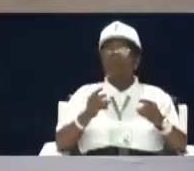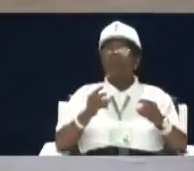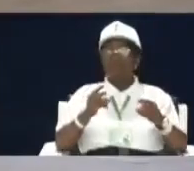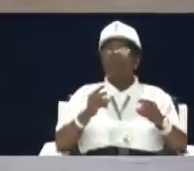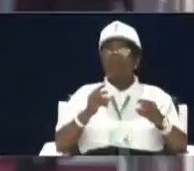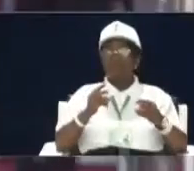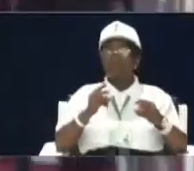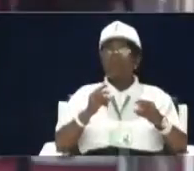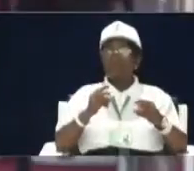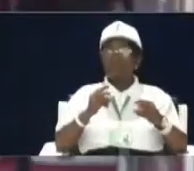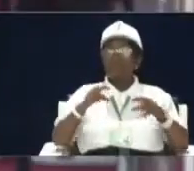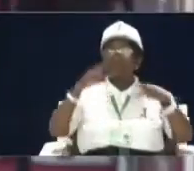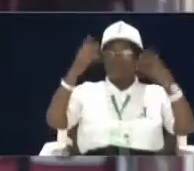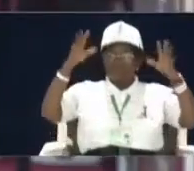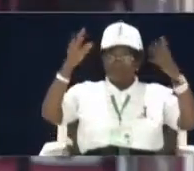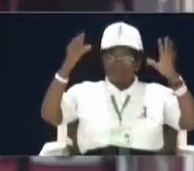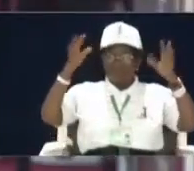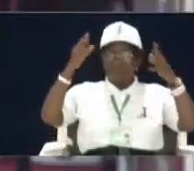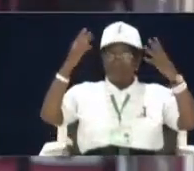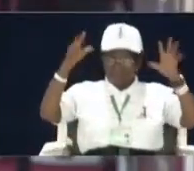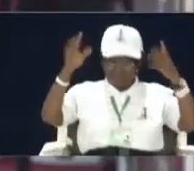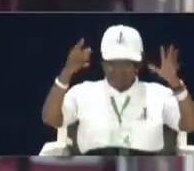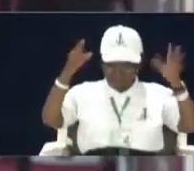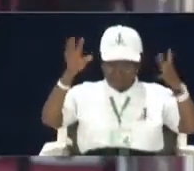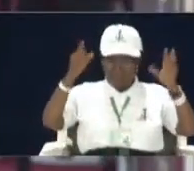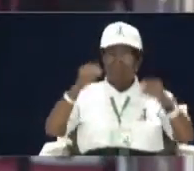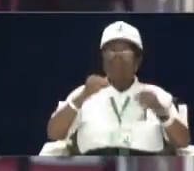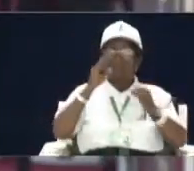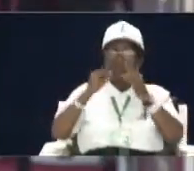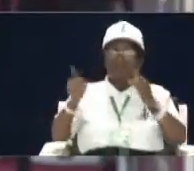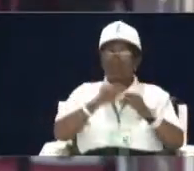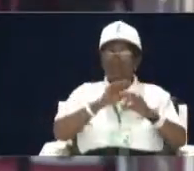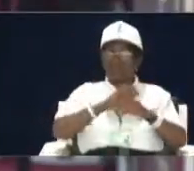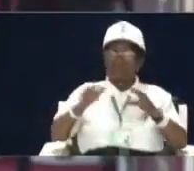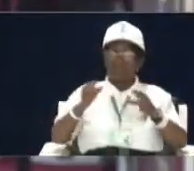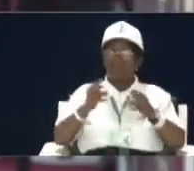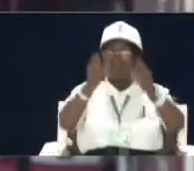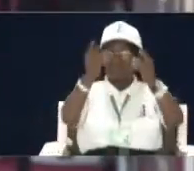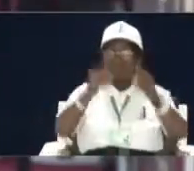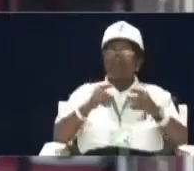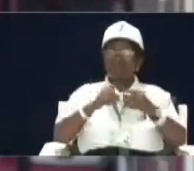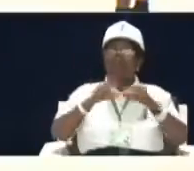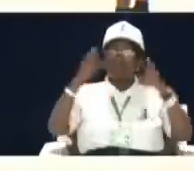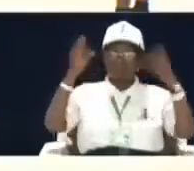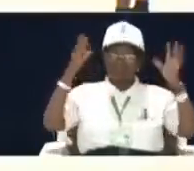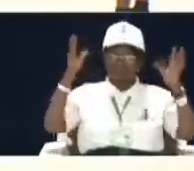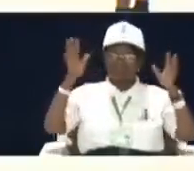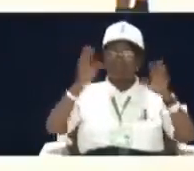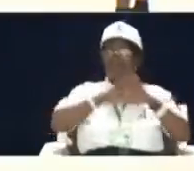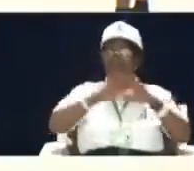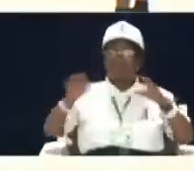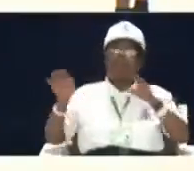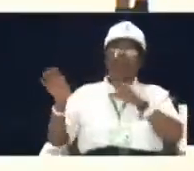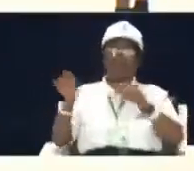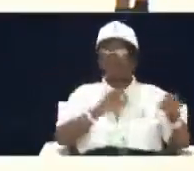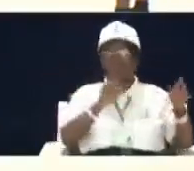if you want to clap, clap. If you don't want to clap, don't do it.